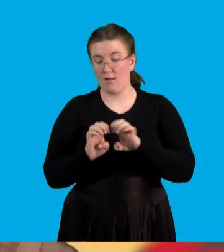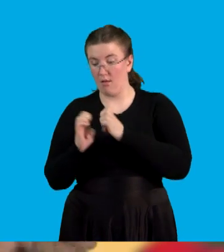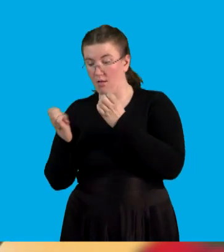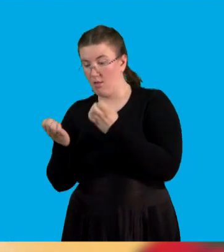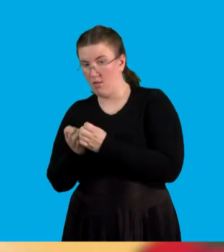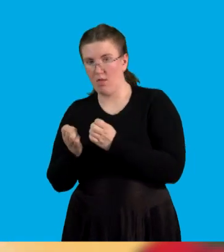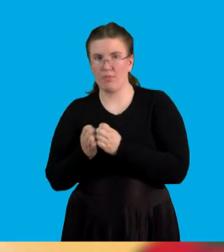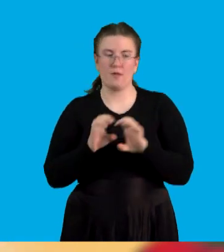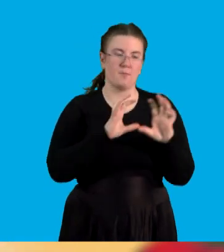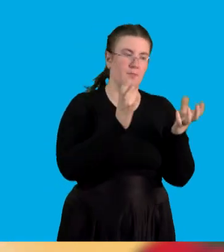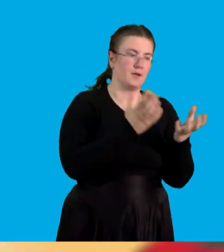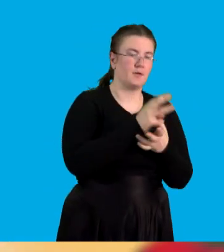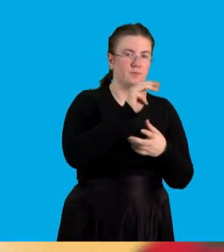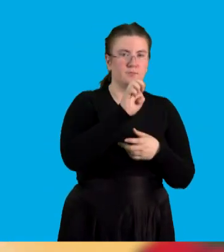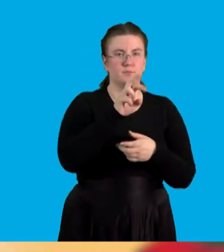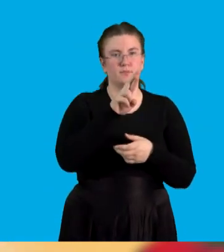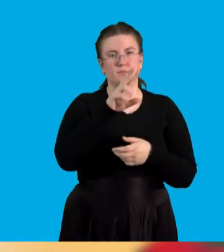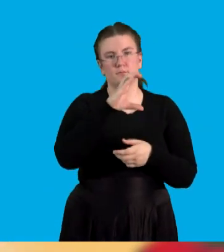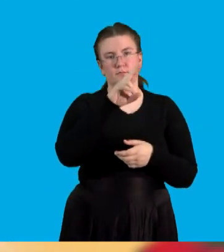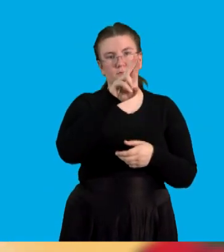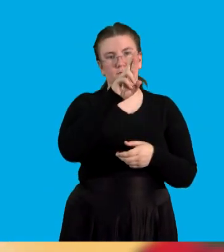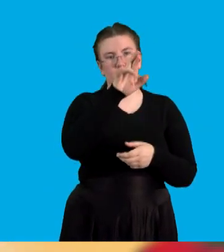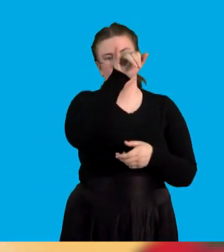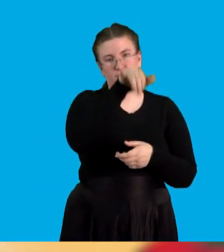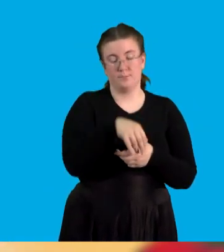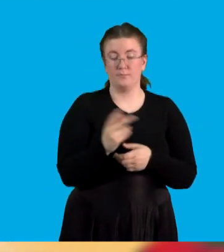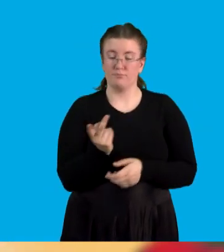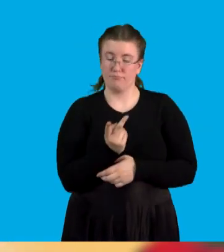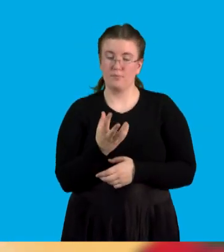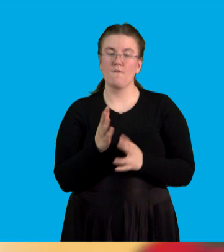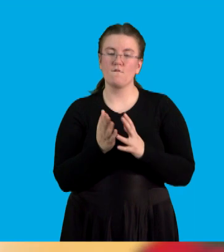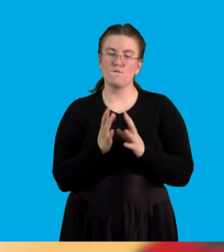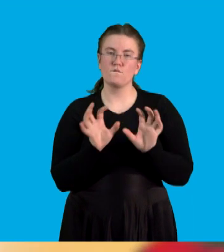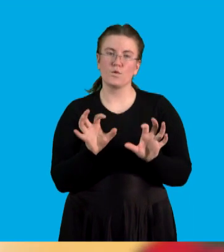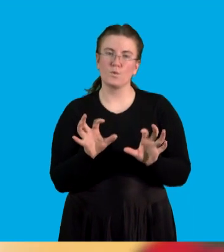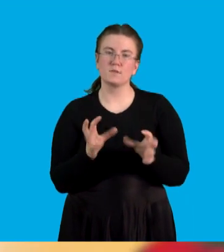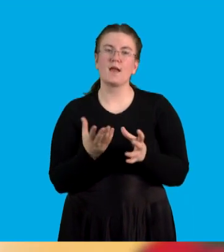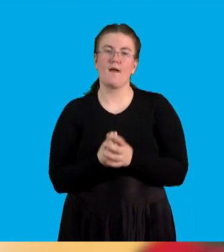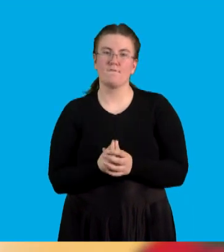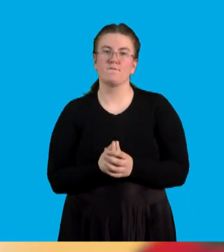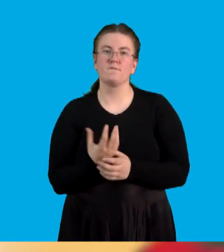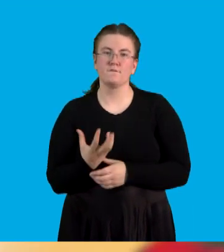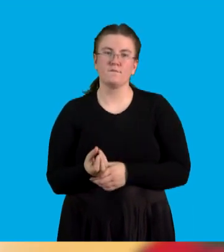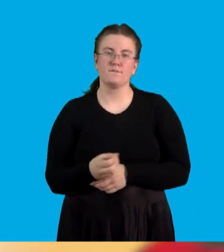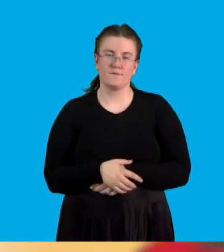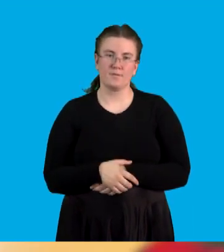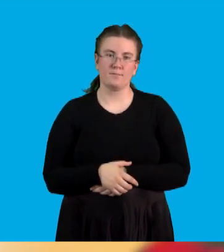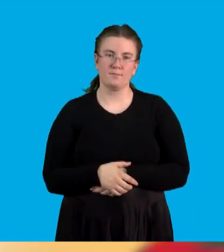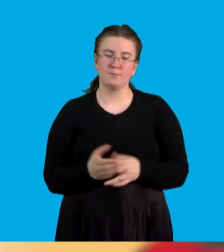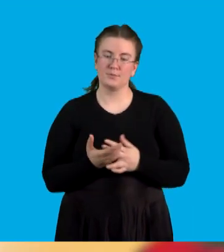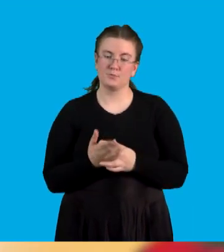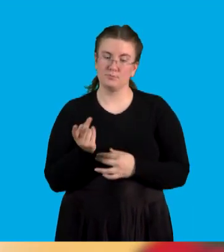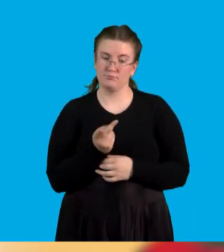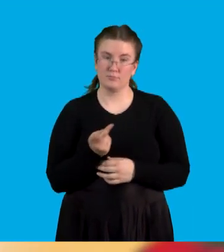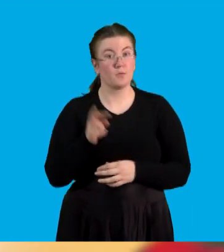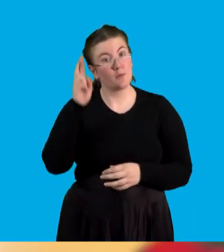Earth and planet Mercury, and between Venus and other planets, there's always going to be that force of attraction between the two planets. Remember,